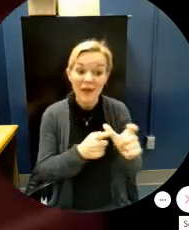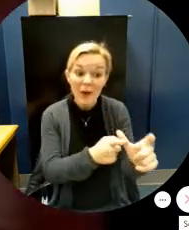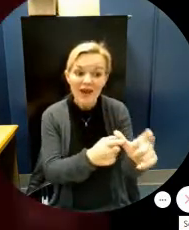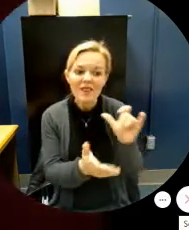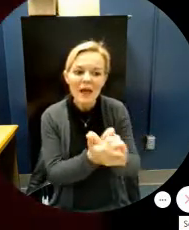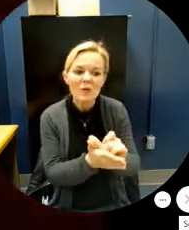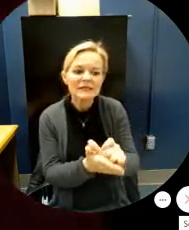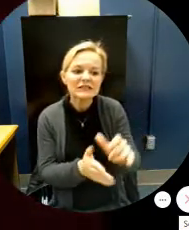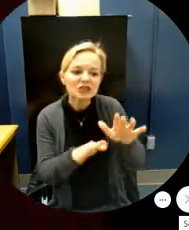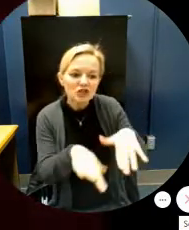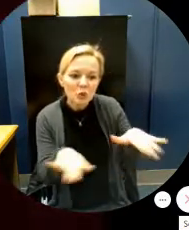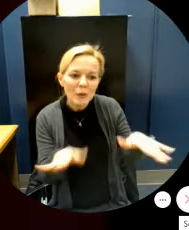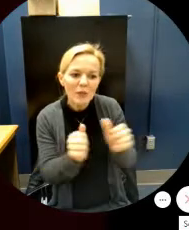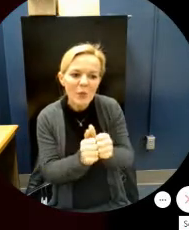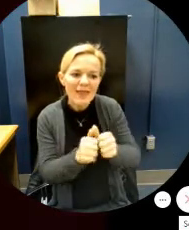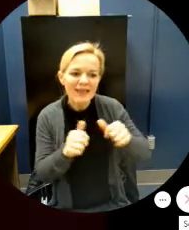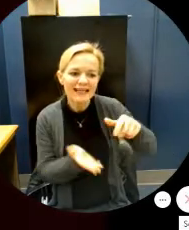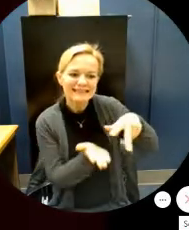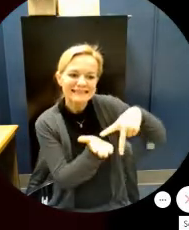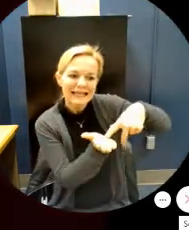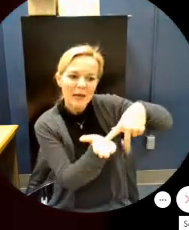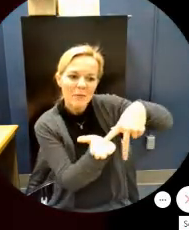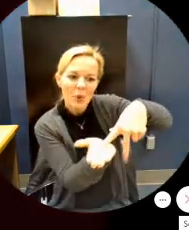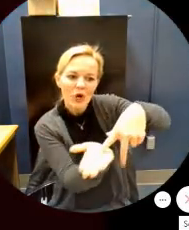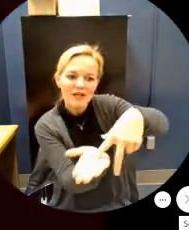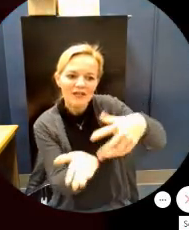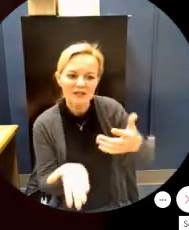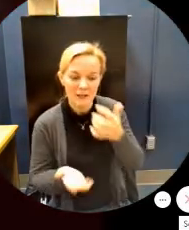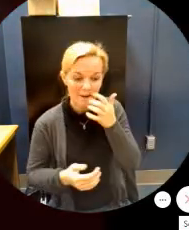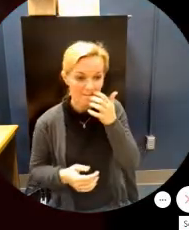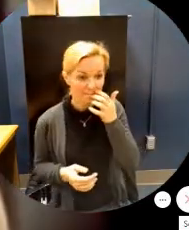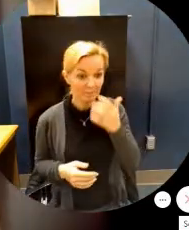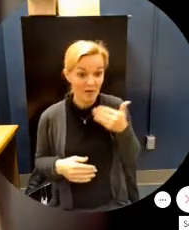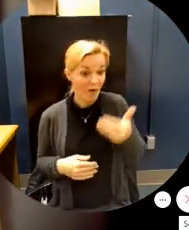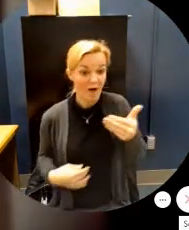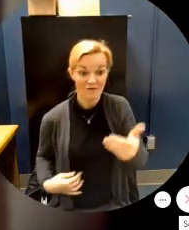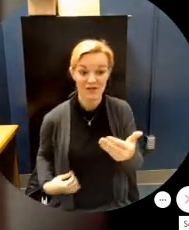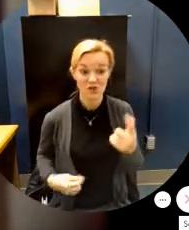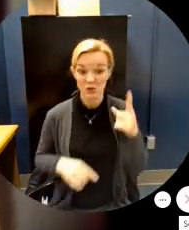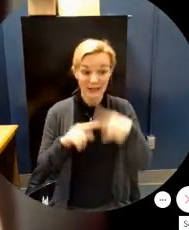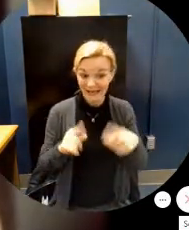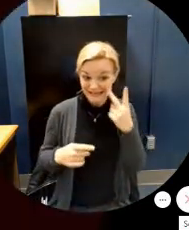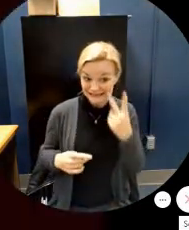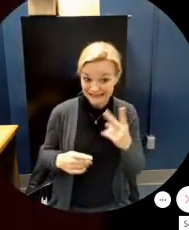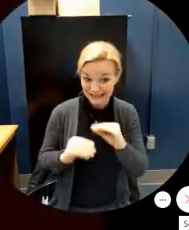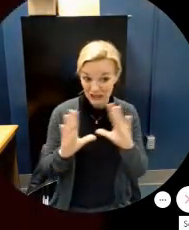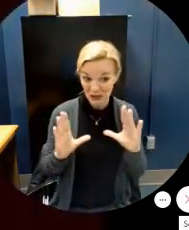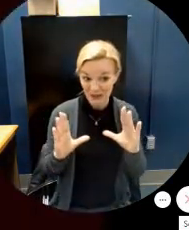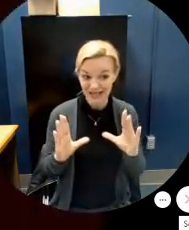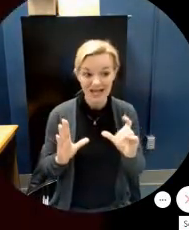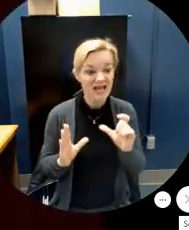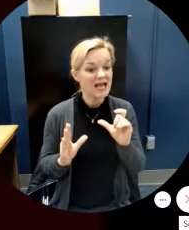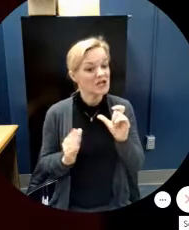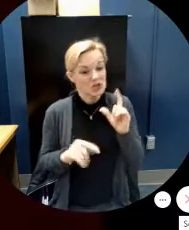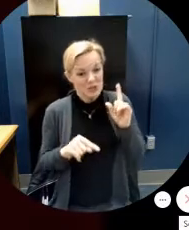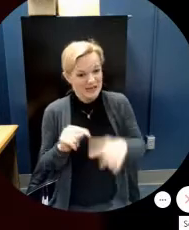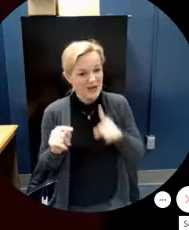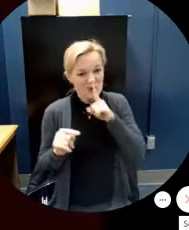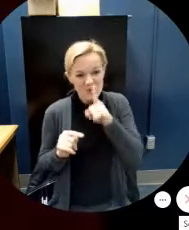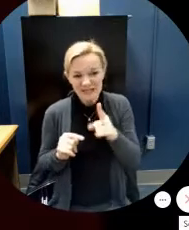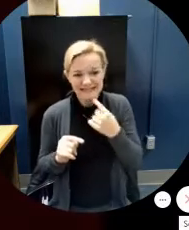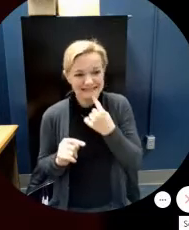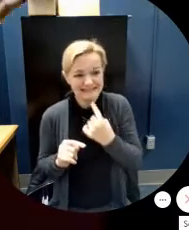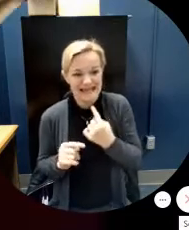One of them had a skateboard. Oftentimes the lighting is such that you can't see clearly, so the justification to shoot is very, very thin, and in this case would be